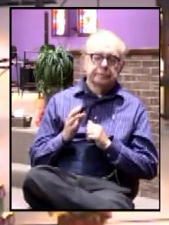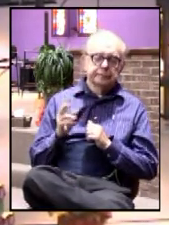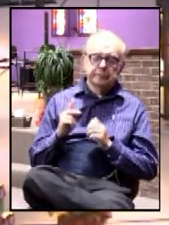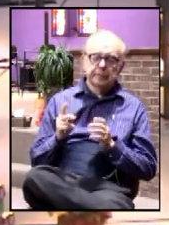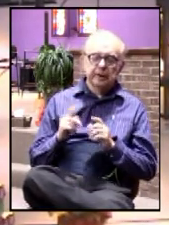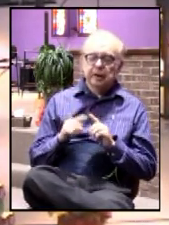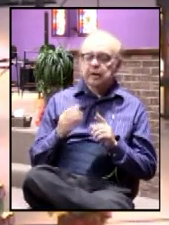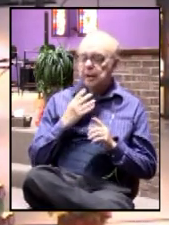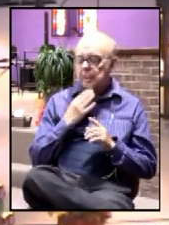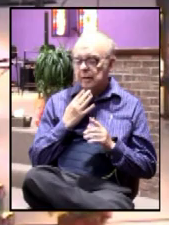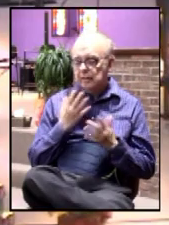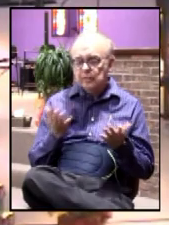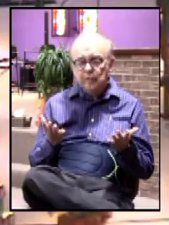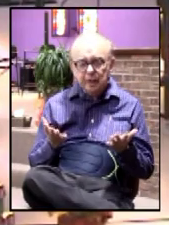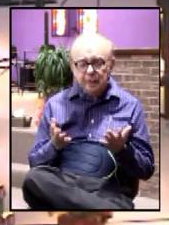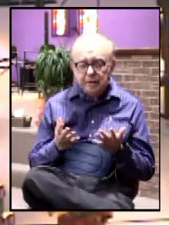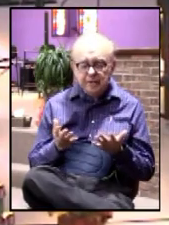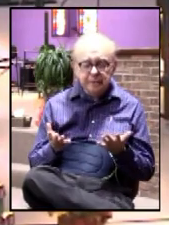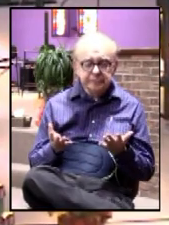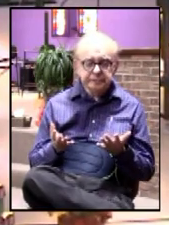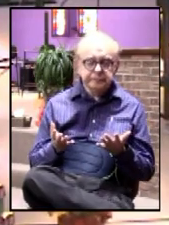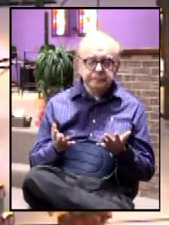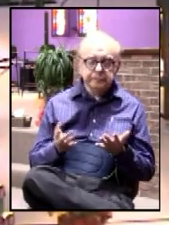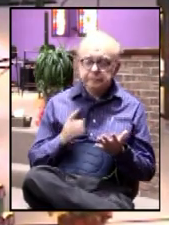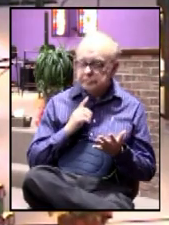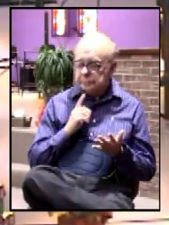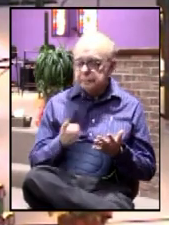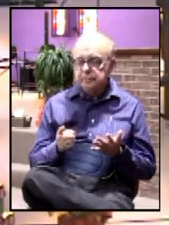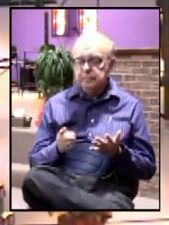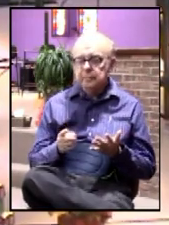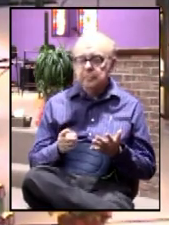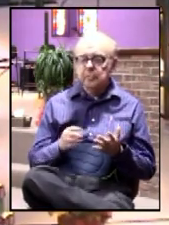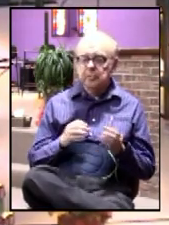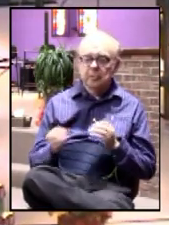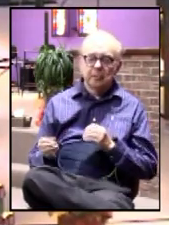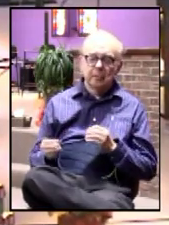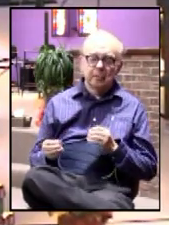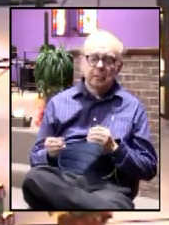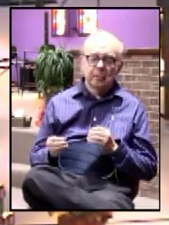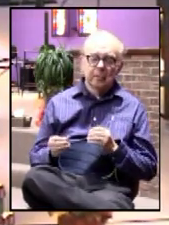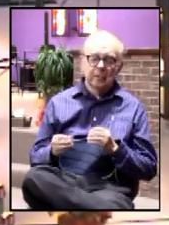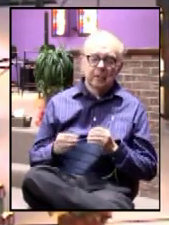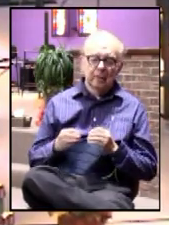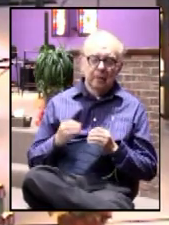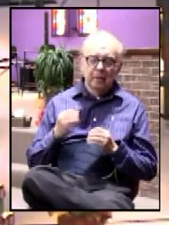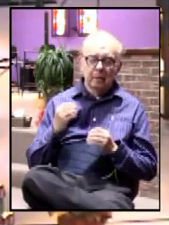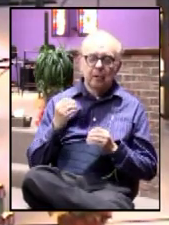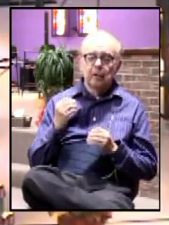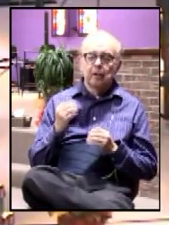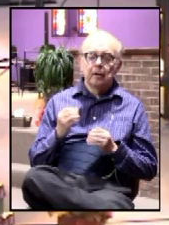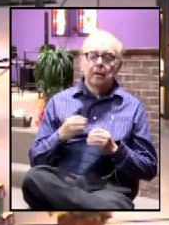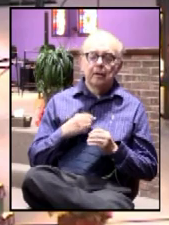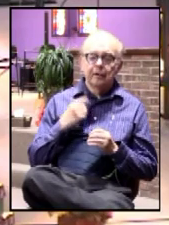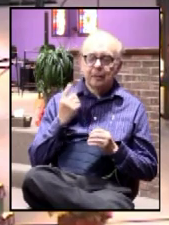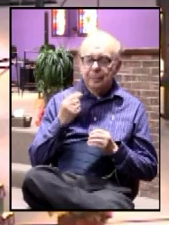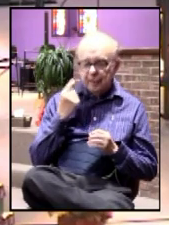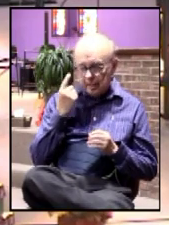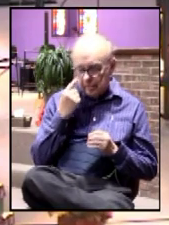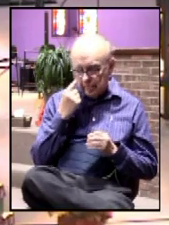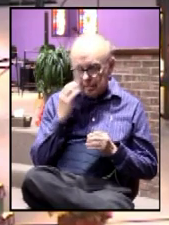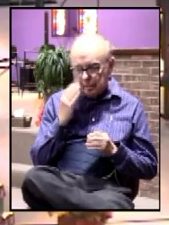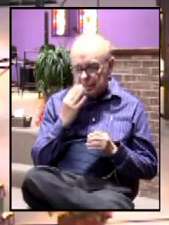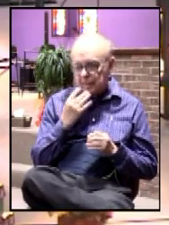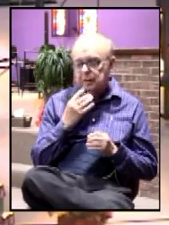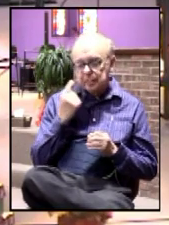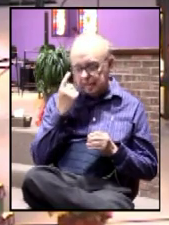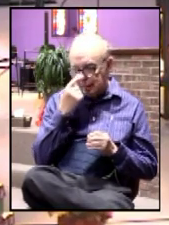pink, orange, green, or whatever. As a matter of fact, you can put on rose-colored glasses and it'll all change to whatever color you want it to